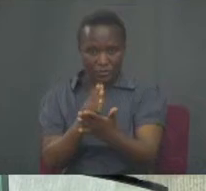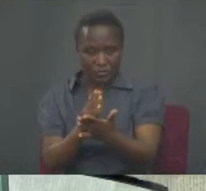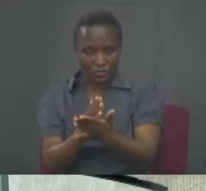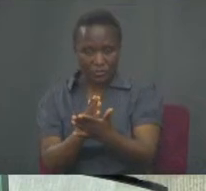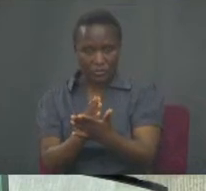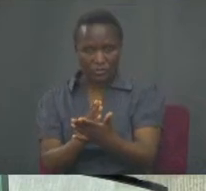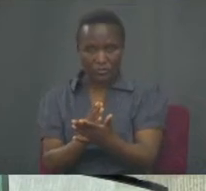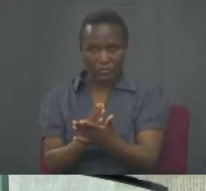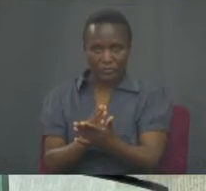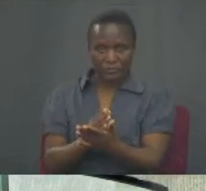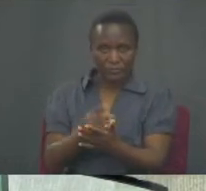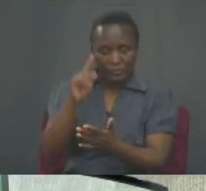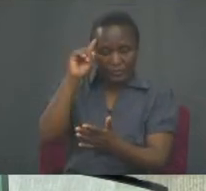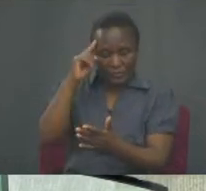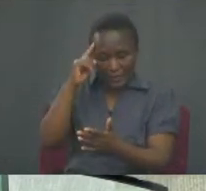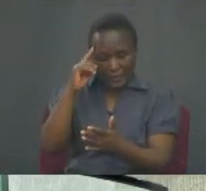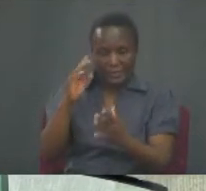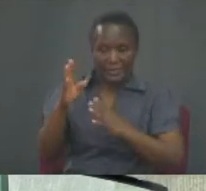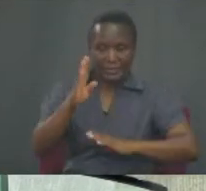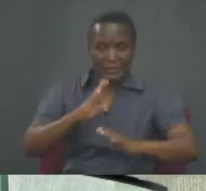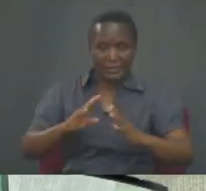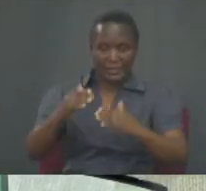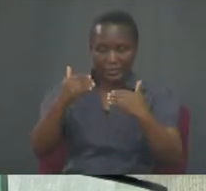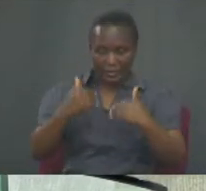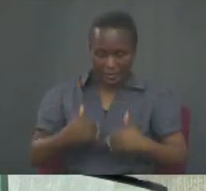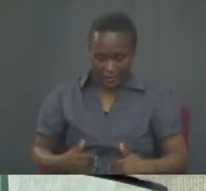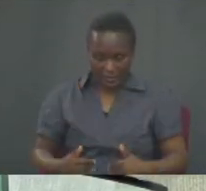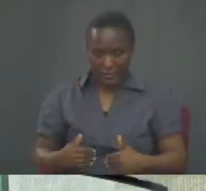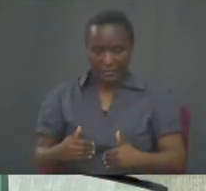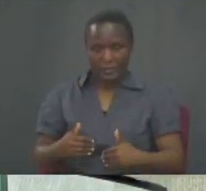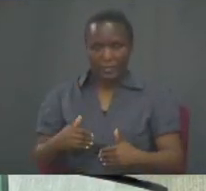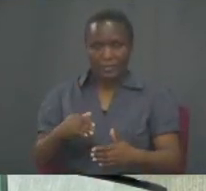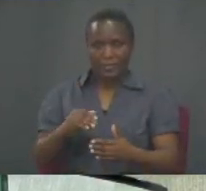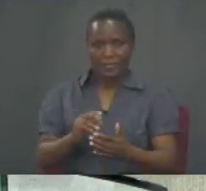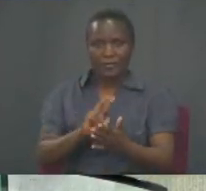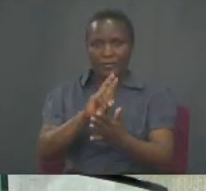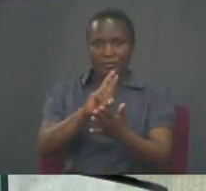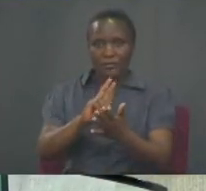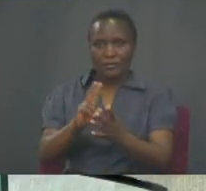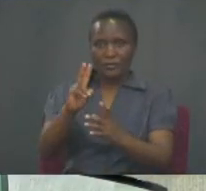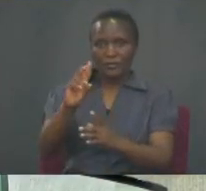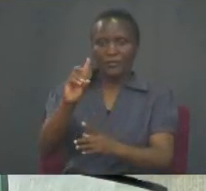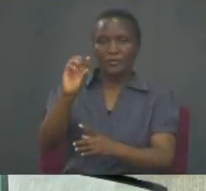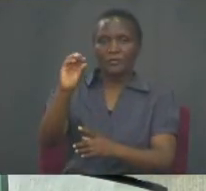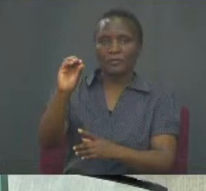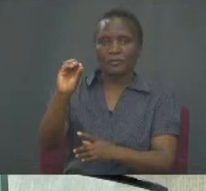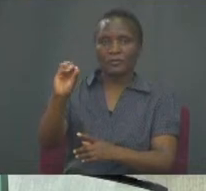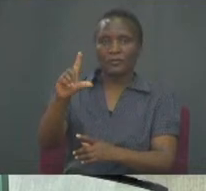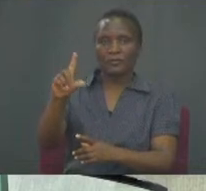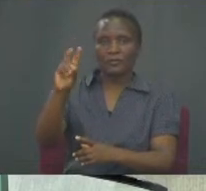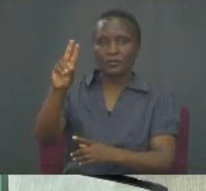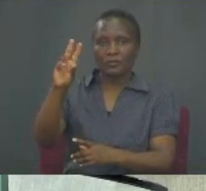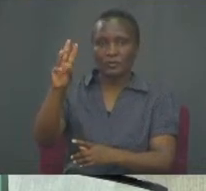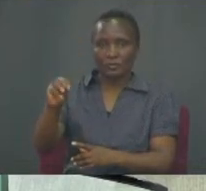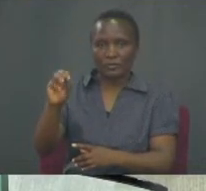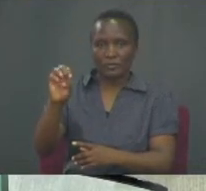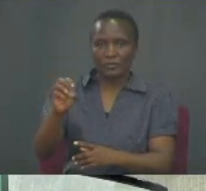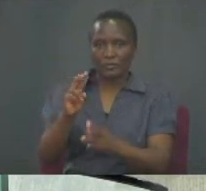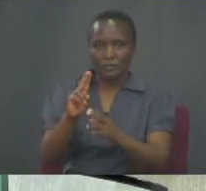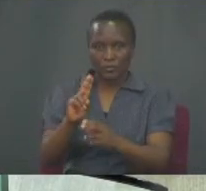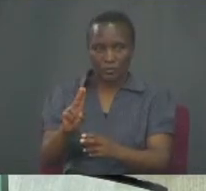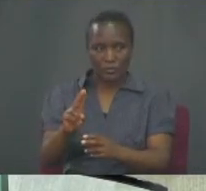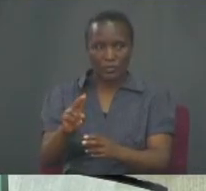Mind, Character, and Personality, volume 2, page 795. Every repetition of the